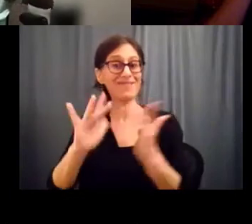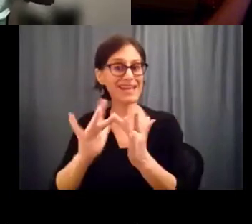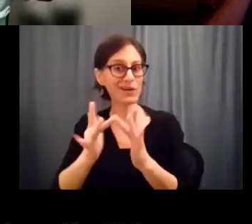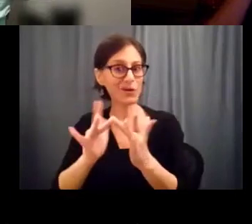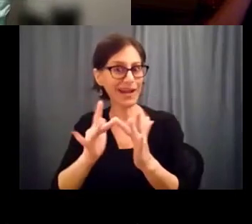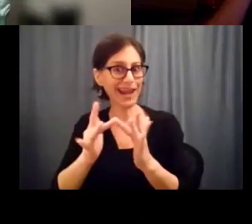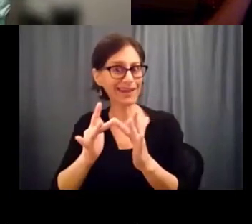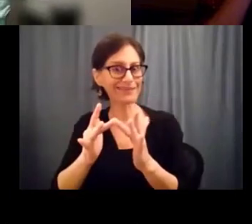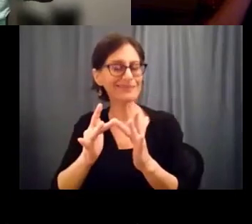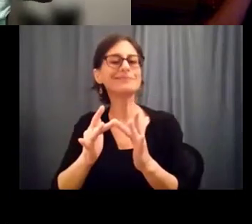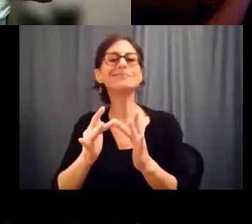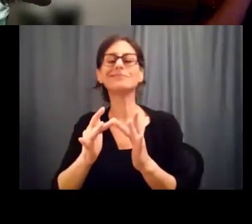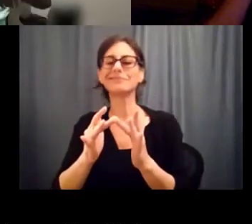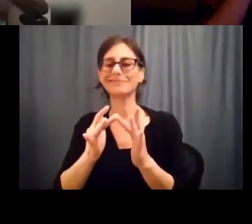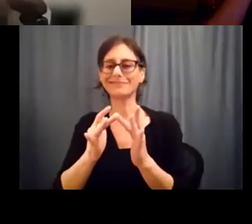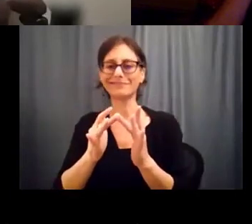So